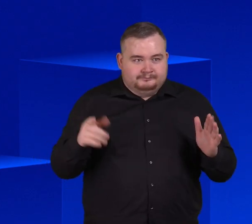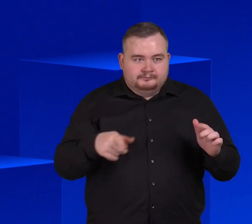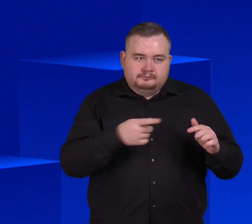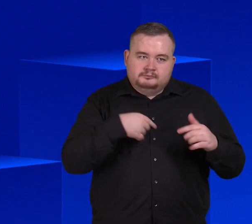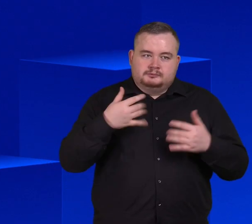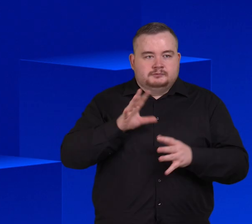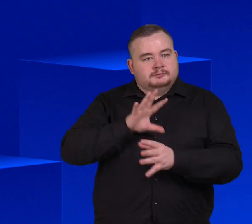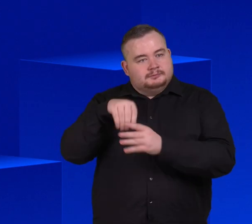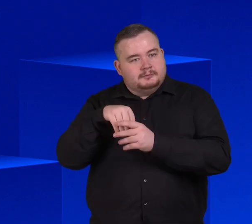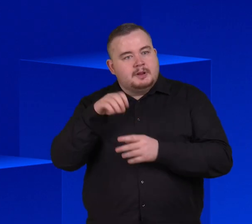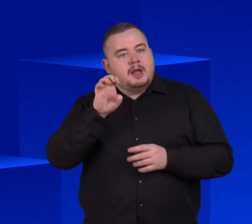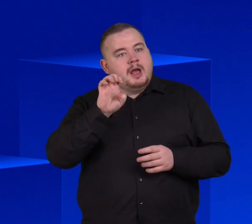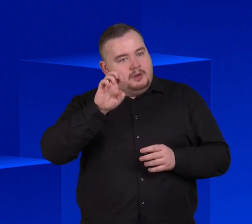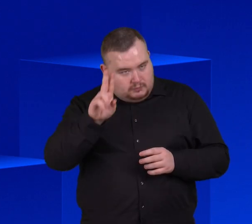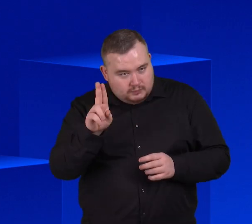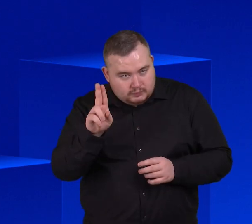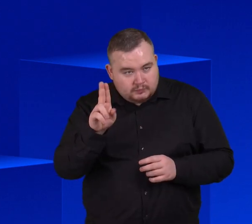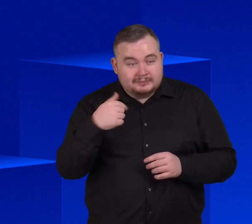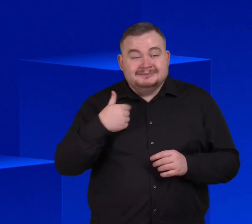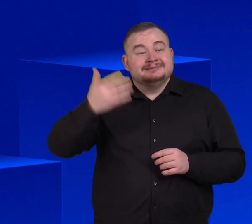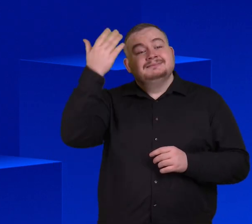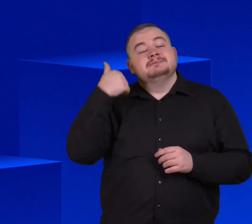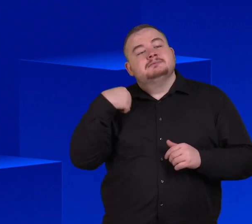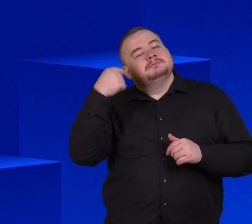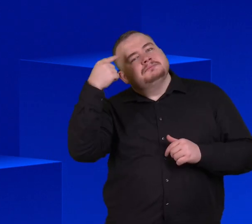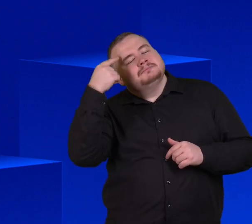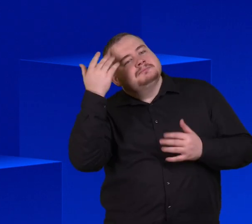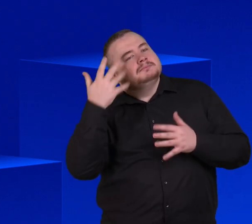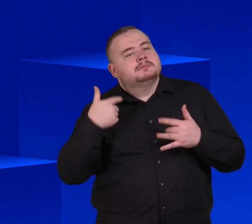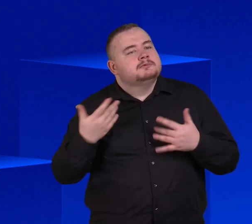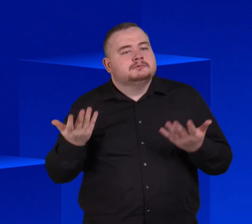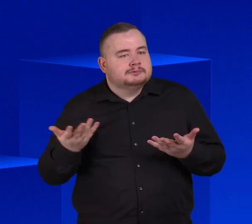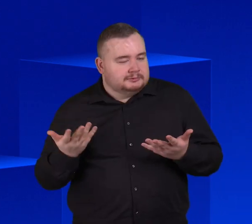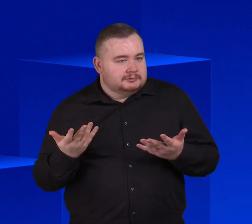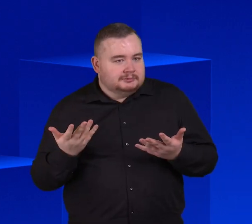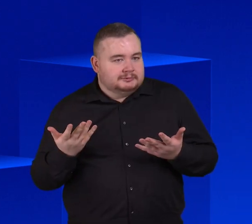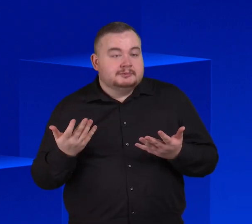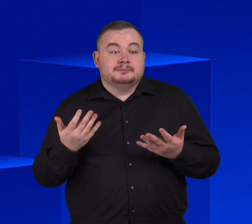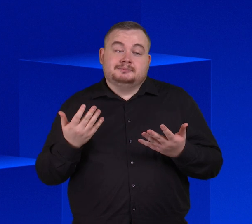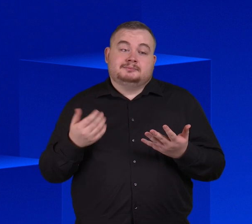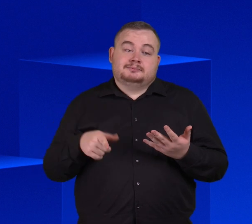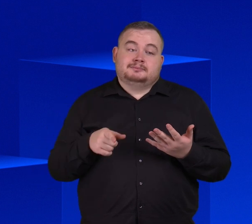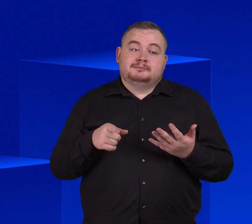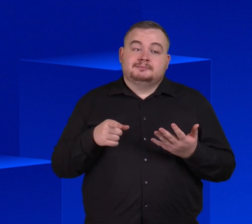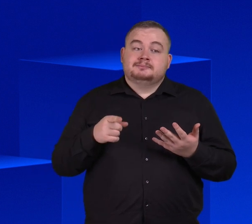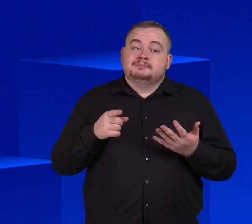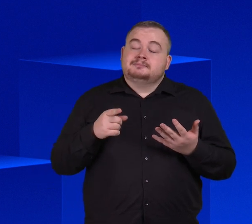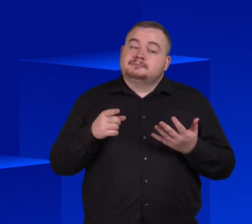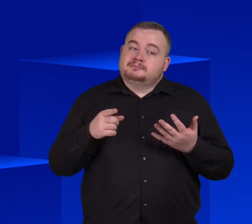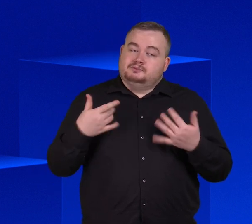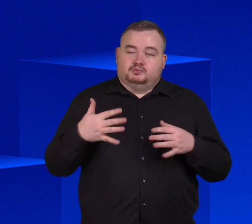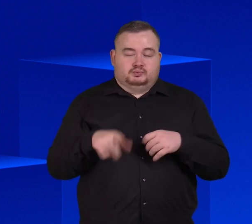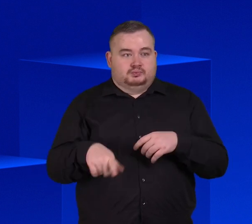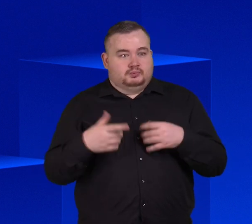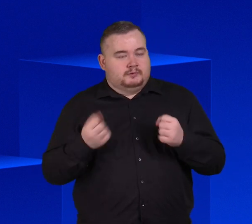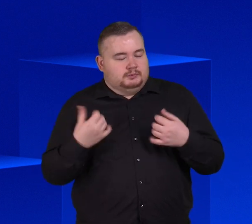one of the most tragic negotiations of European multi-annual budget for European Union. But as